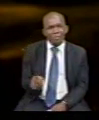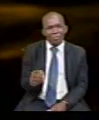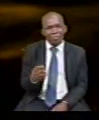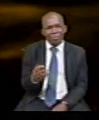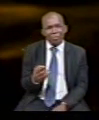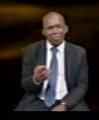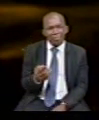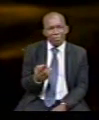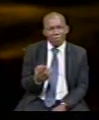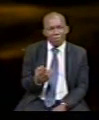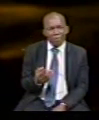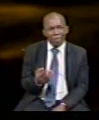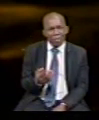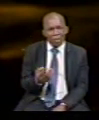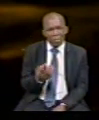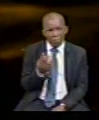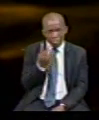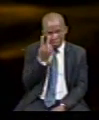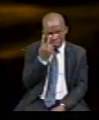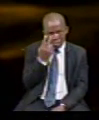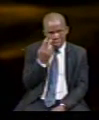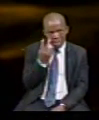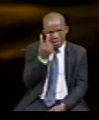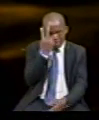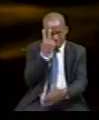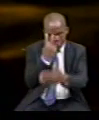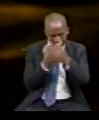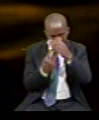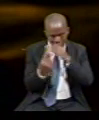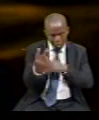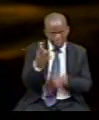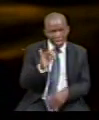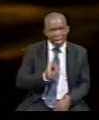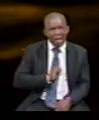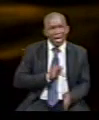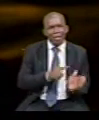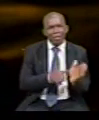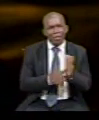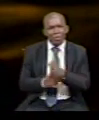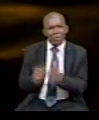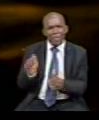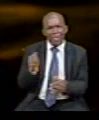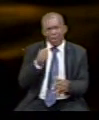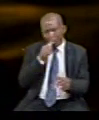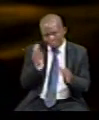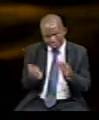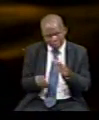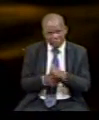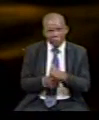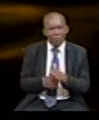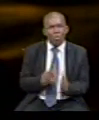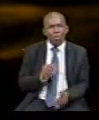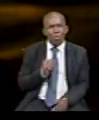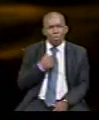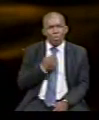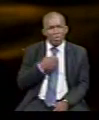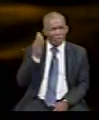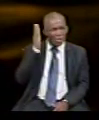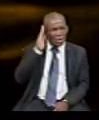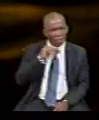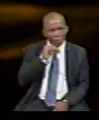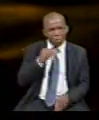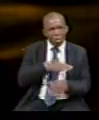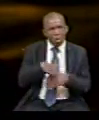to 58. Verse 51 says, "Behold, I show you a mystery. We shall not all